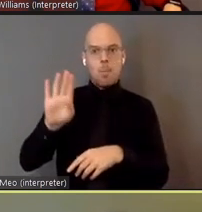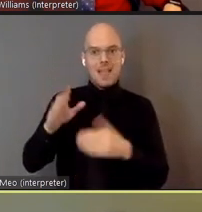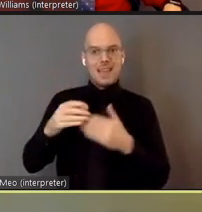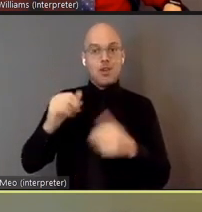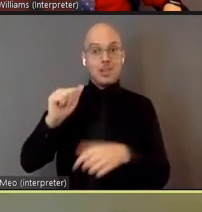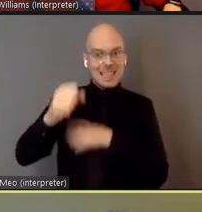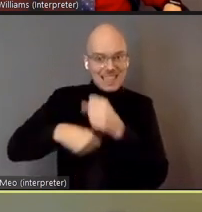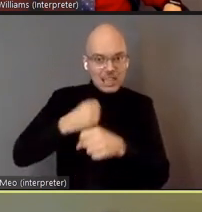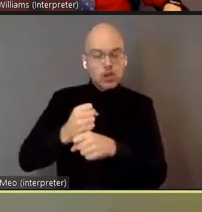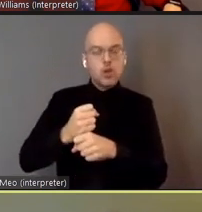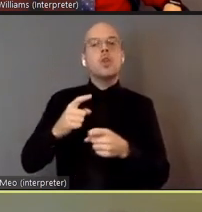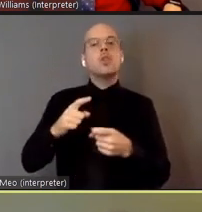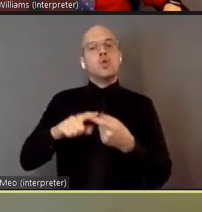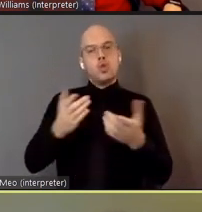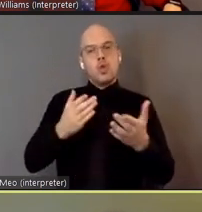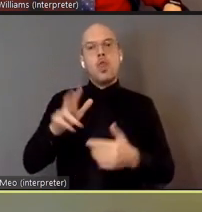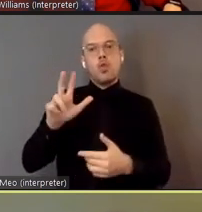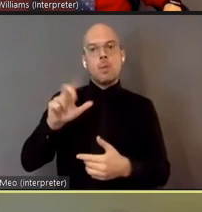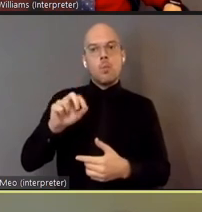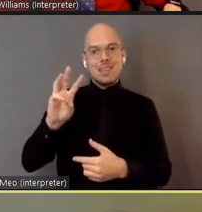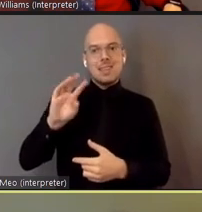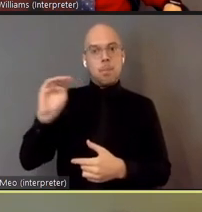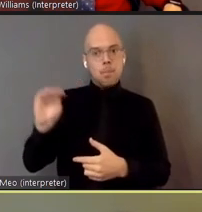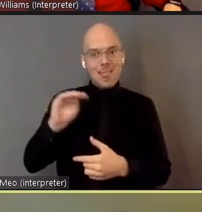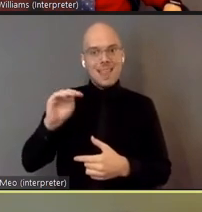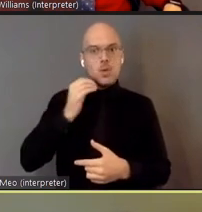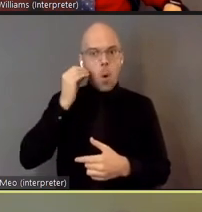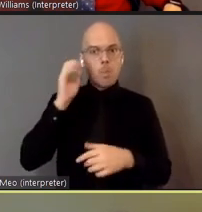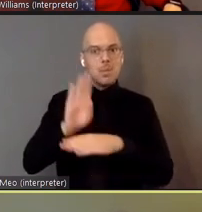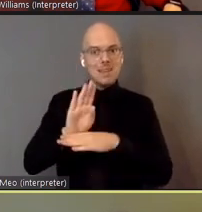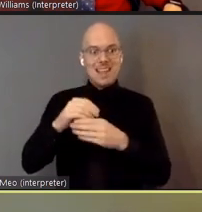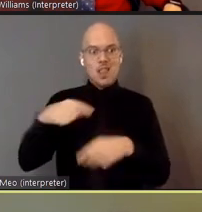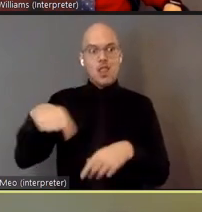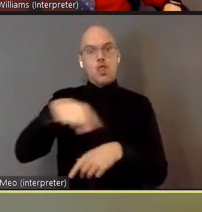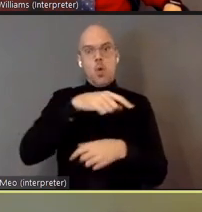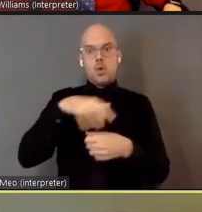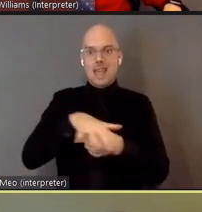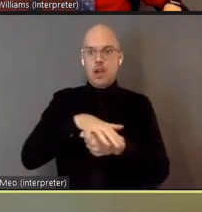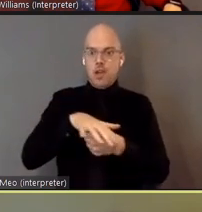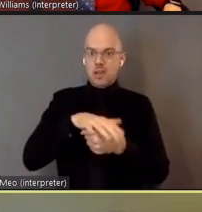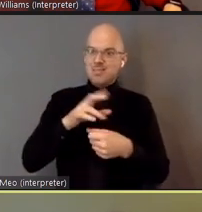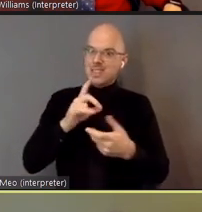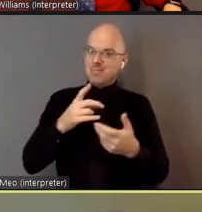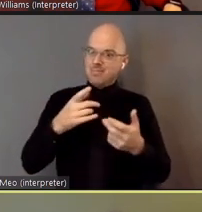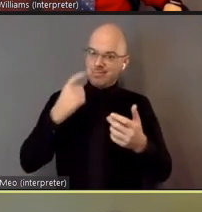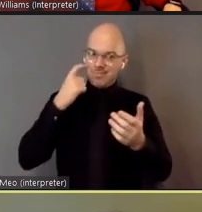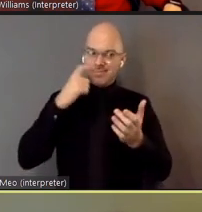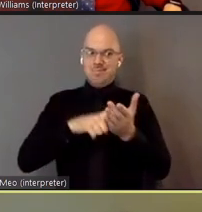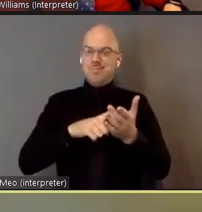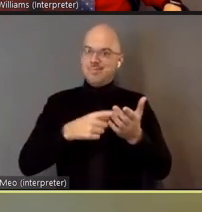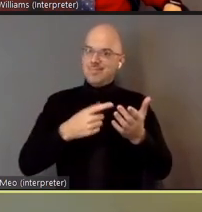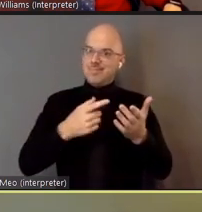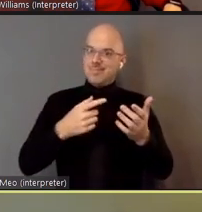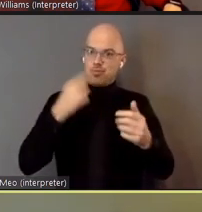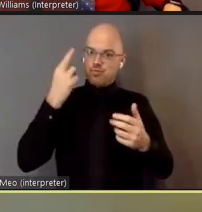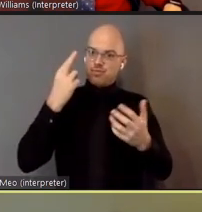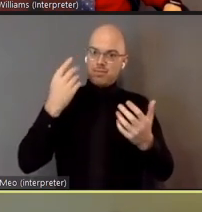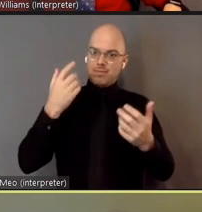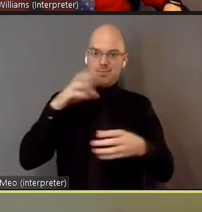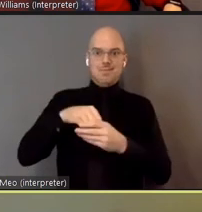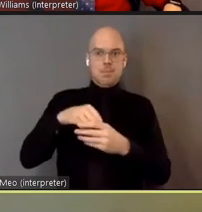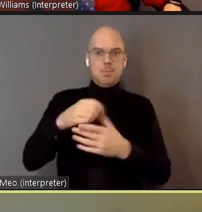and businesses in the specific areas that had been allotted for that auction by the end of